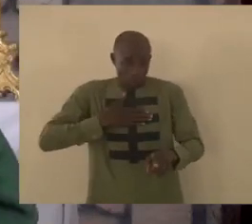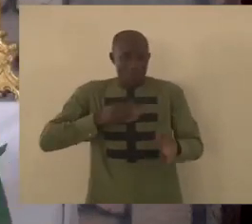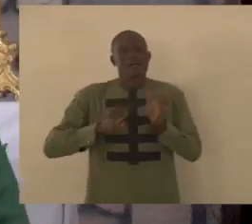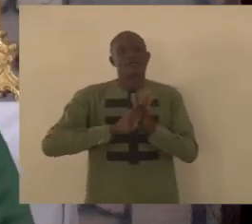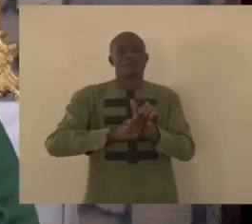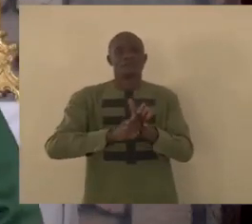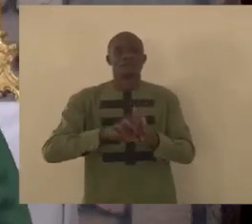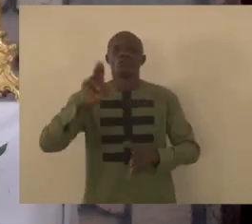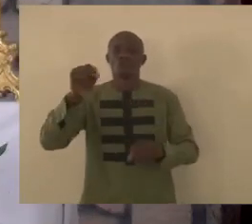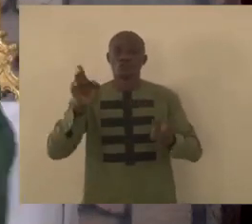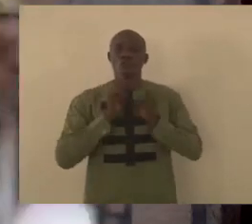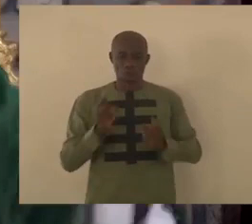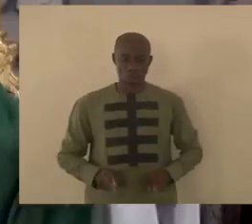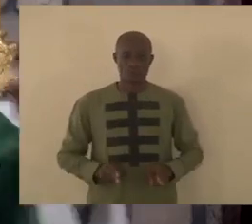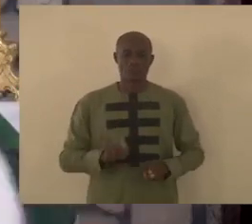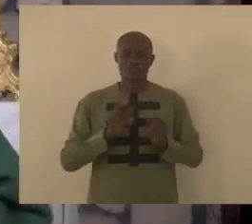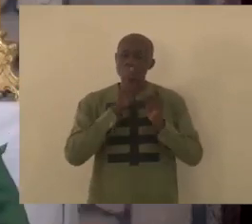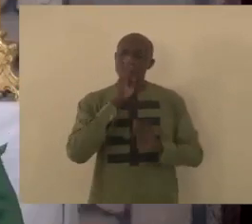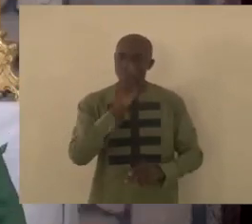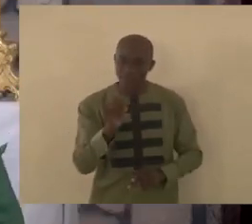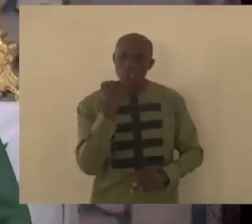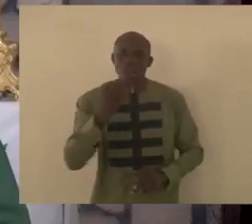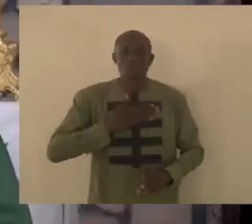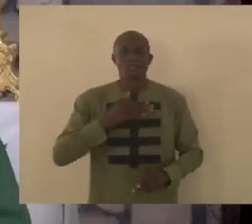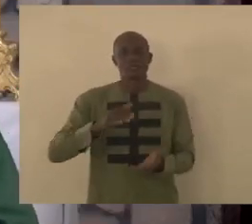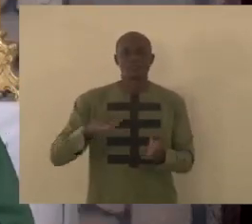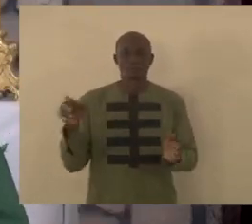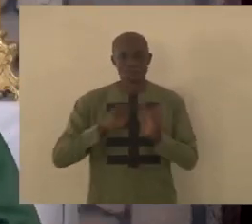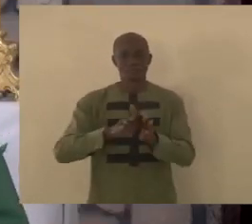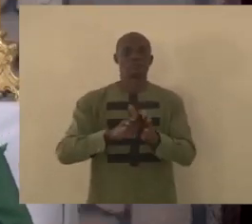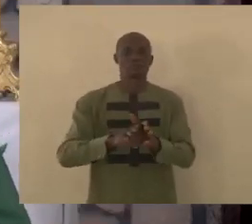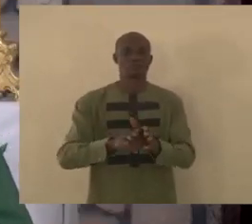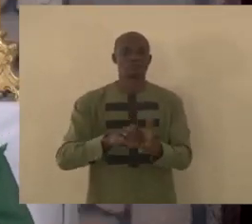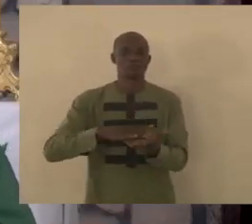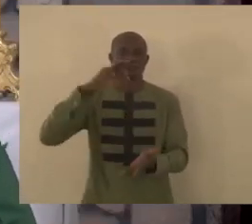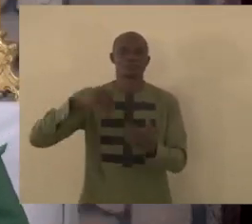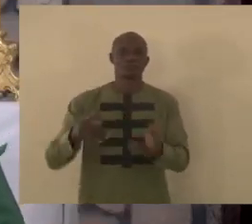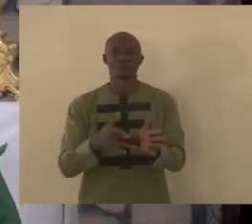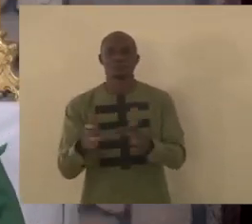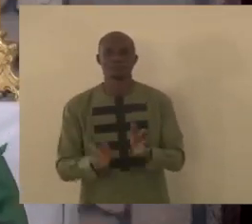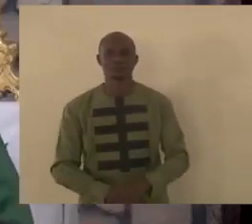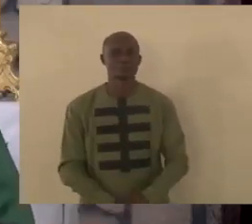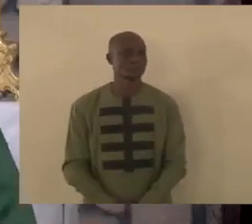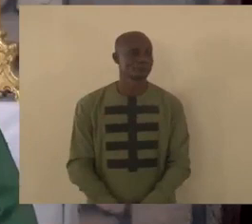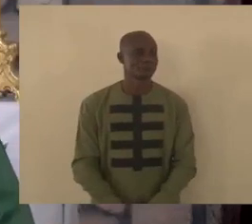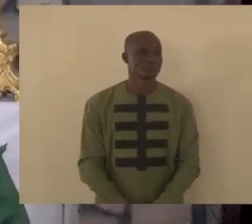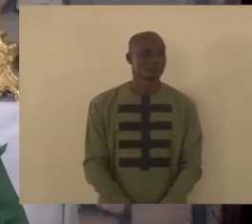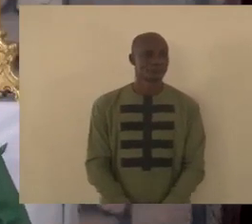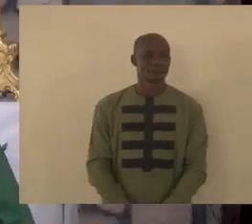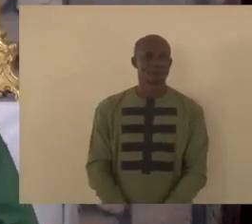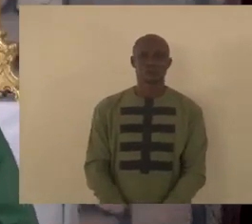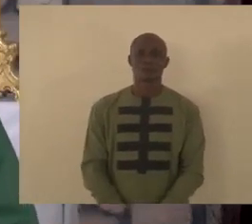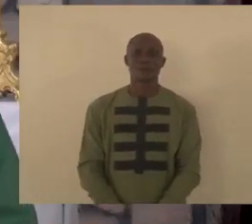my example. No human being is my glory to Jesus. Any other